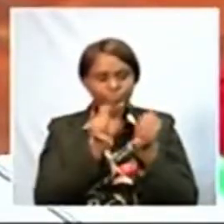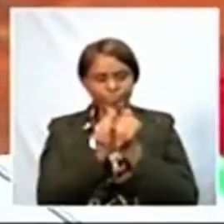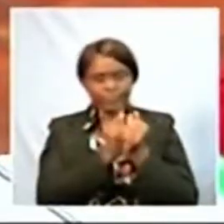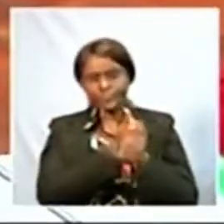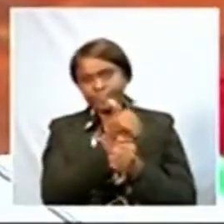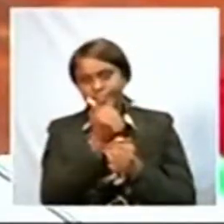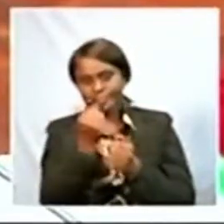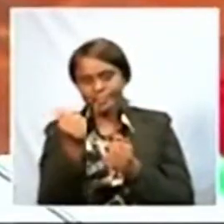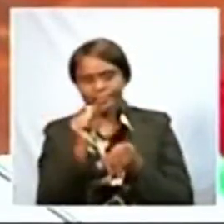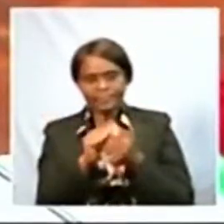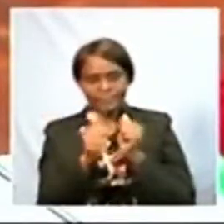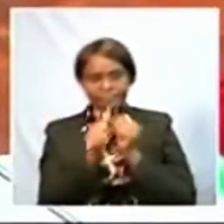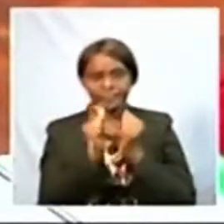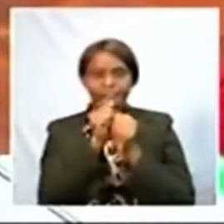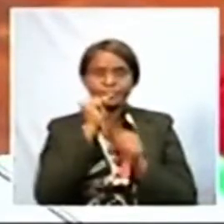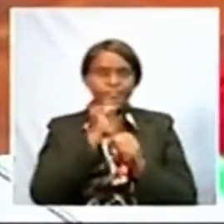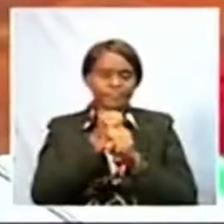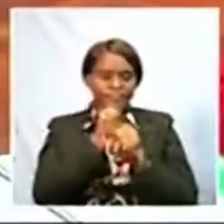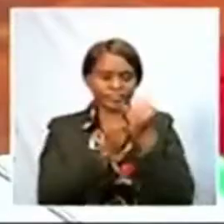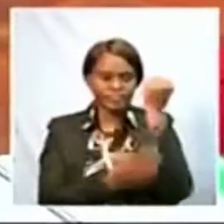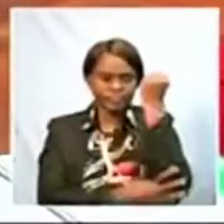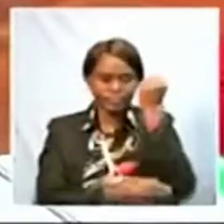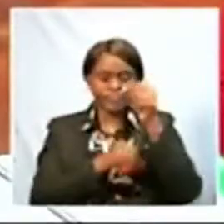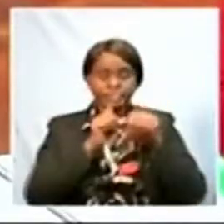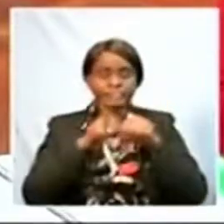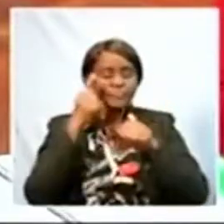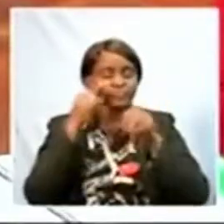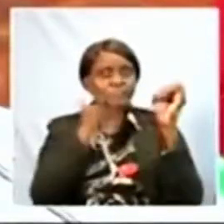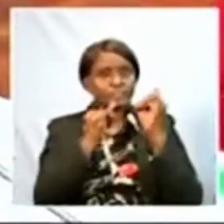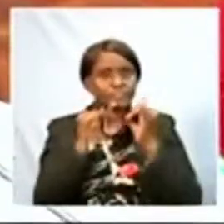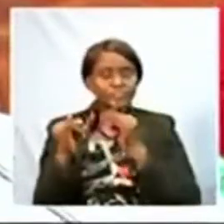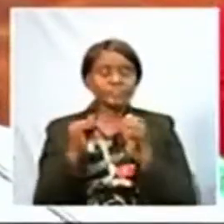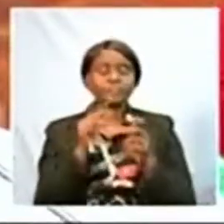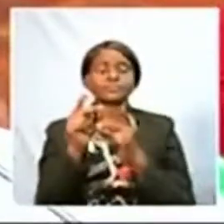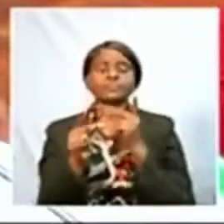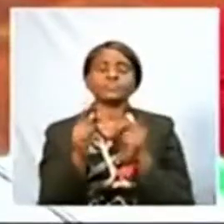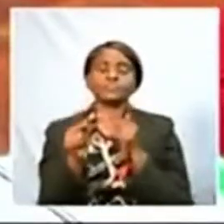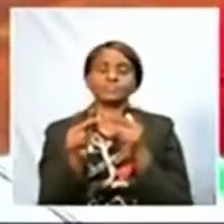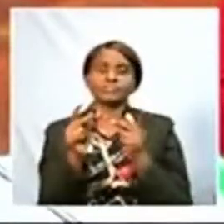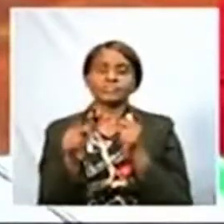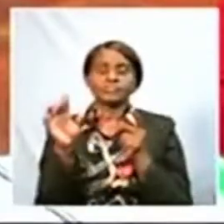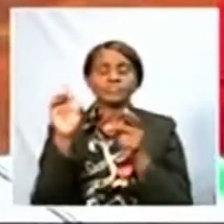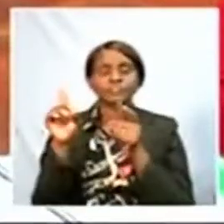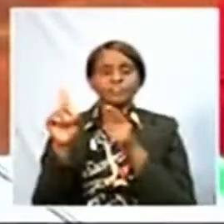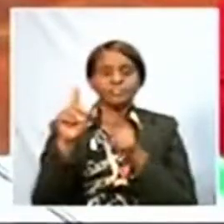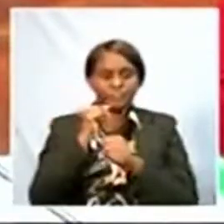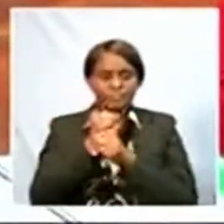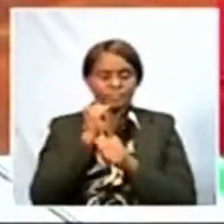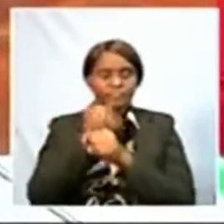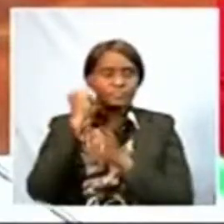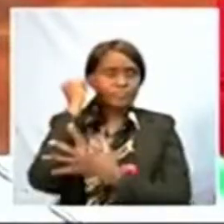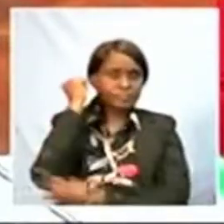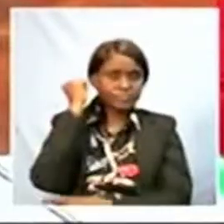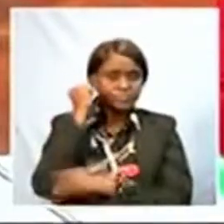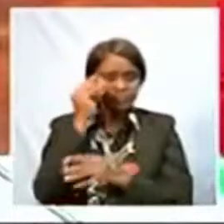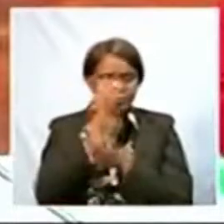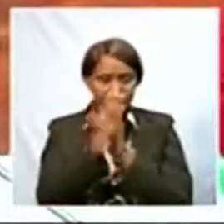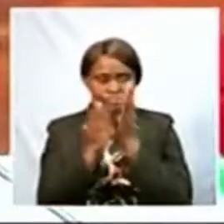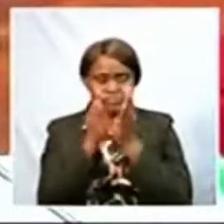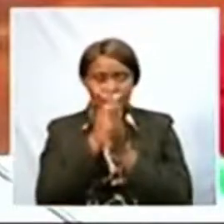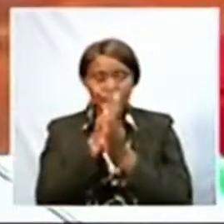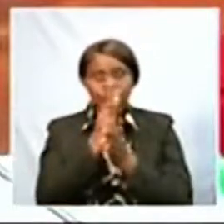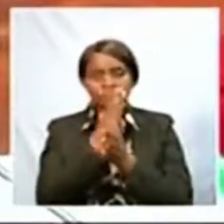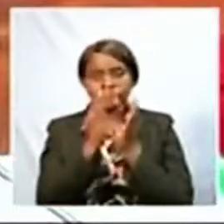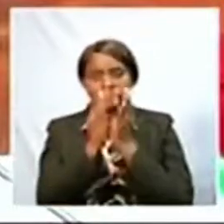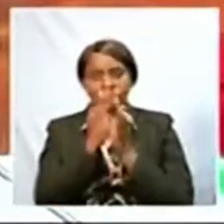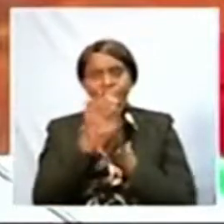any defects and poor workmanship during the implementation process. D. Poor workmanship,